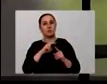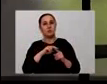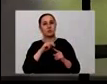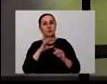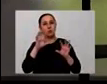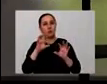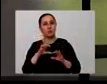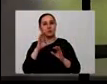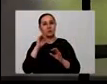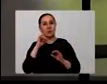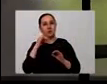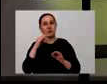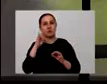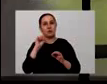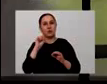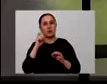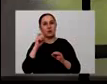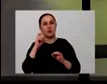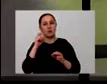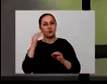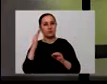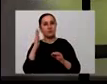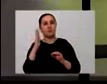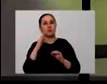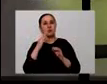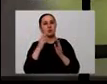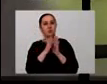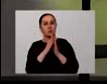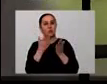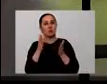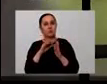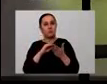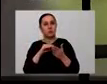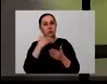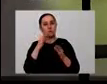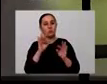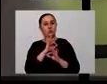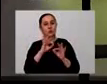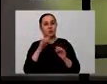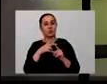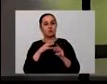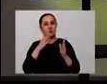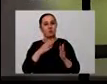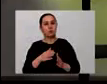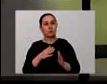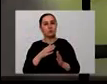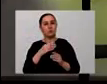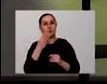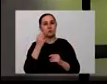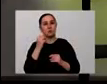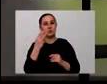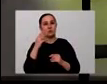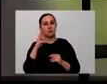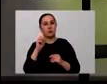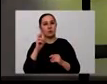to'g'risida sarf, nahv kitoblarini ham yozib qoldirdilar. Uning musiqashunoslik sohasiga doir